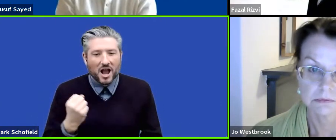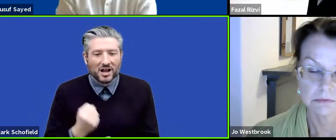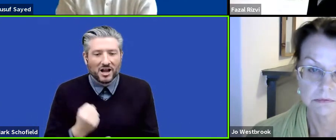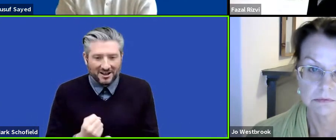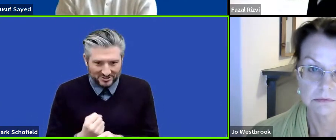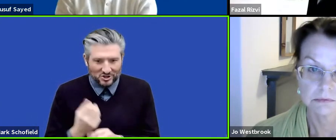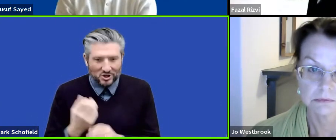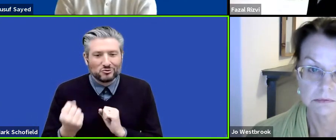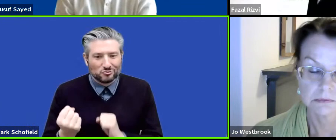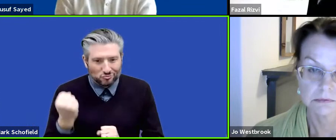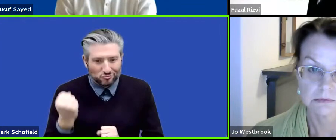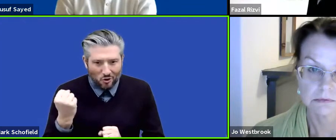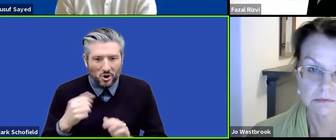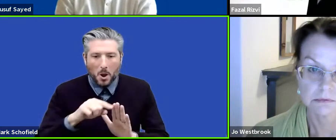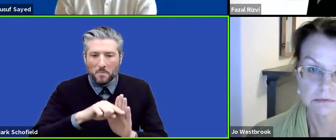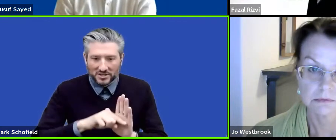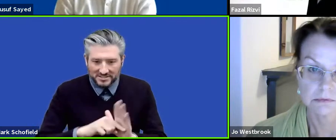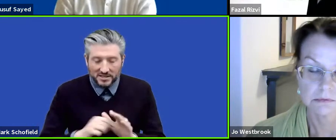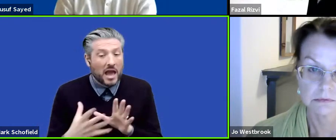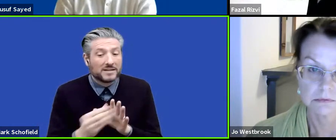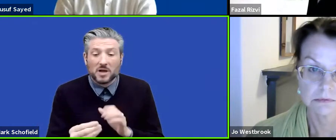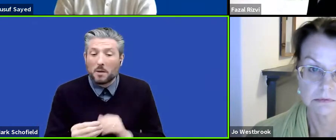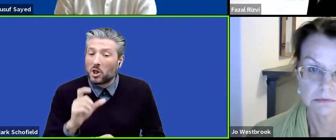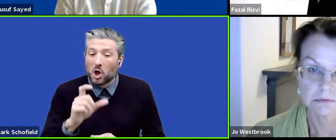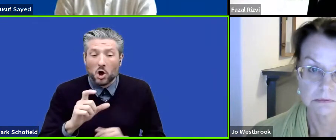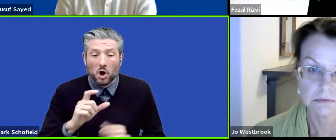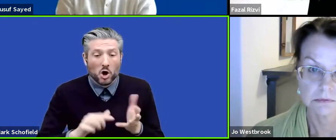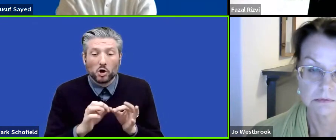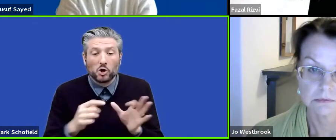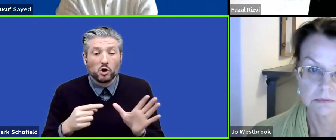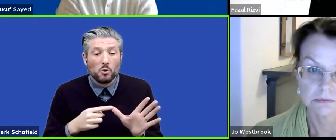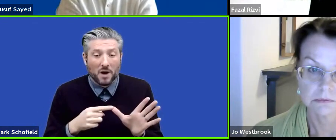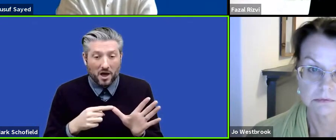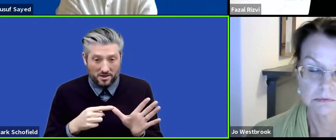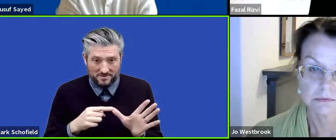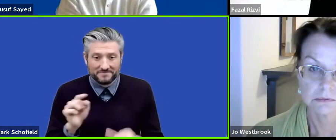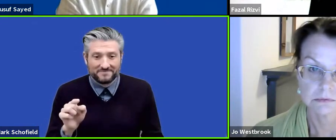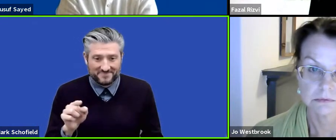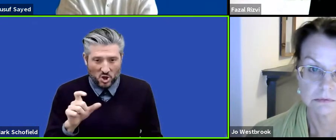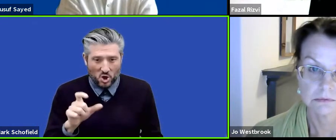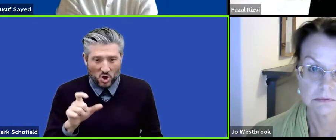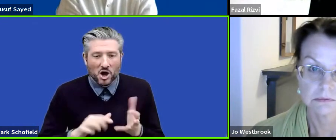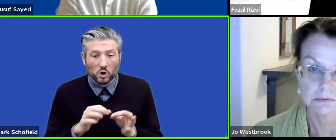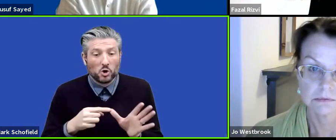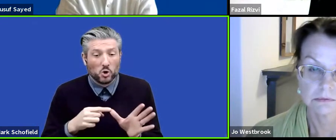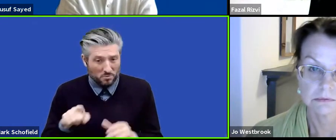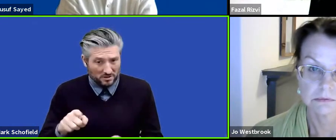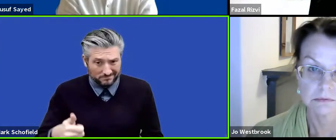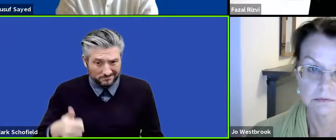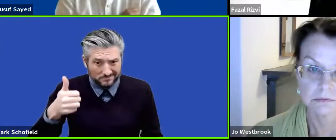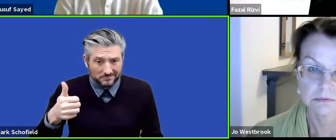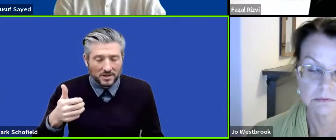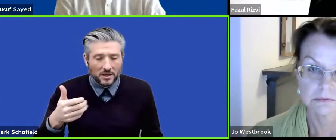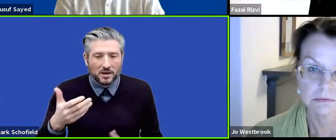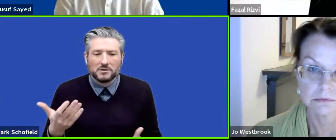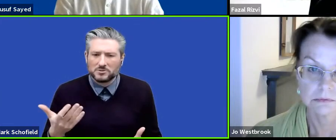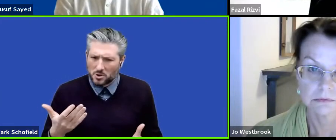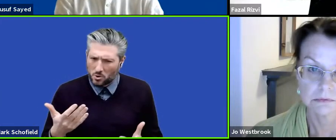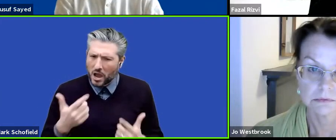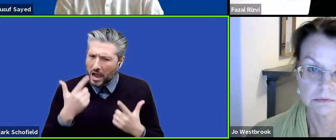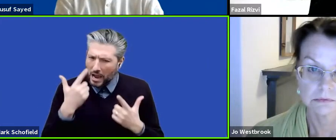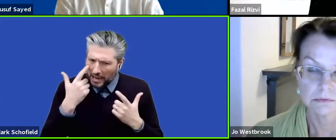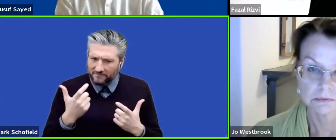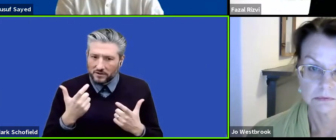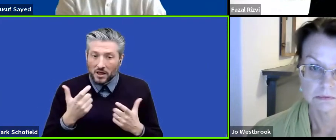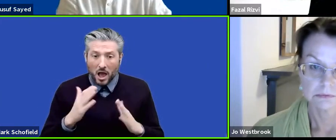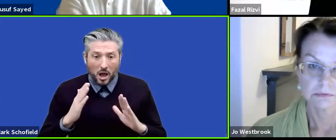Cuba. And in that sense, we need to tackle the creeping and stealth privatization through crisis responses. Secondly,